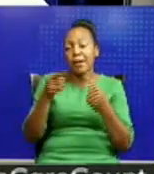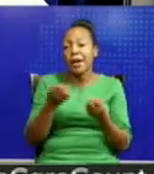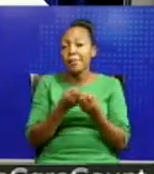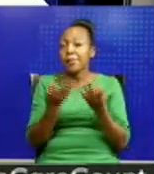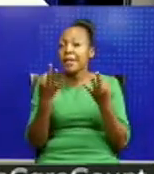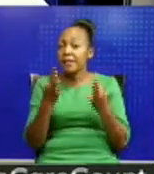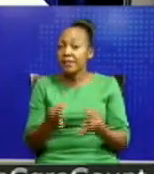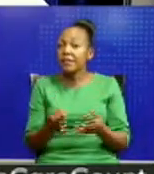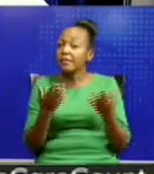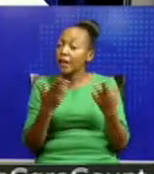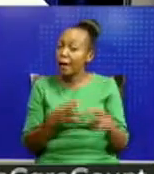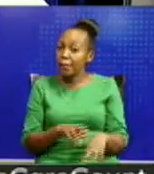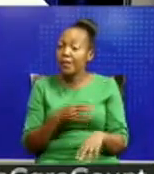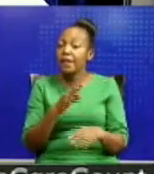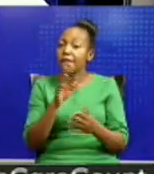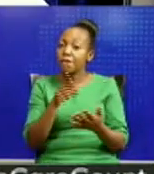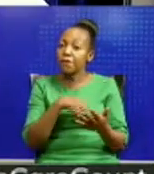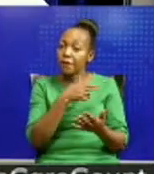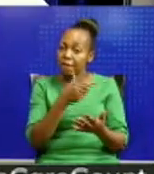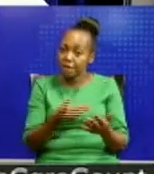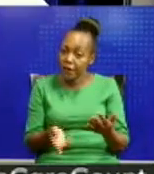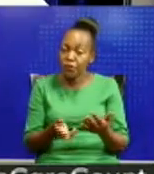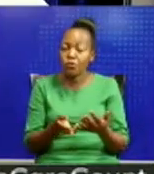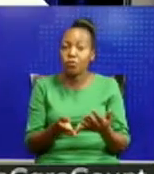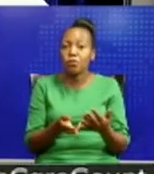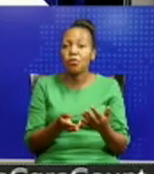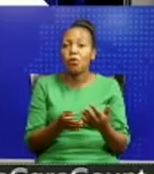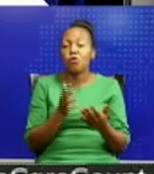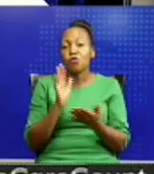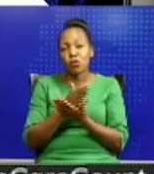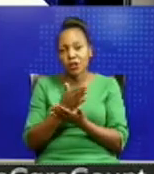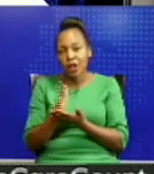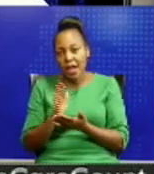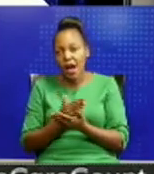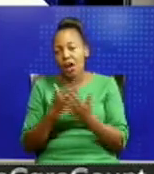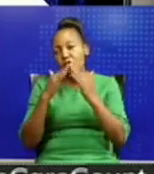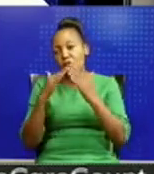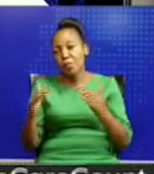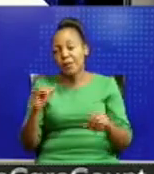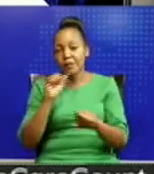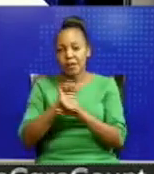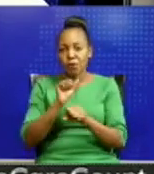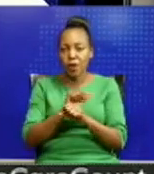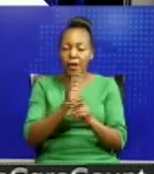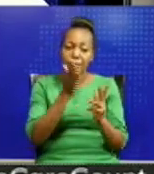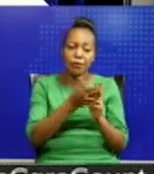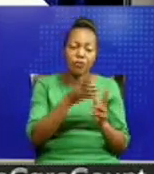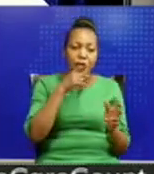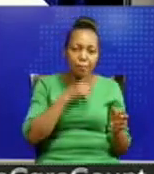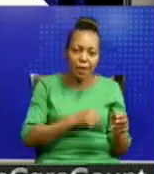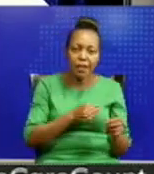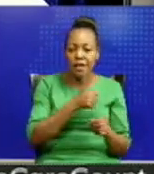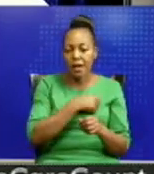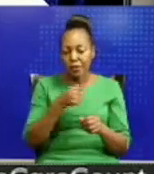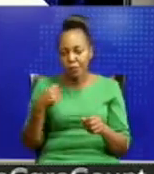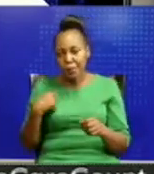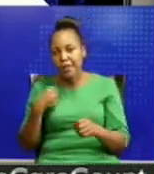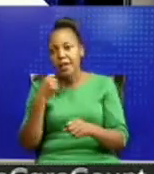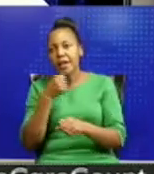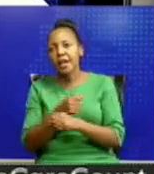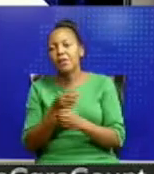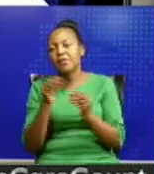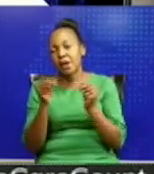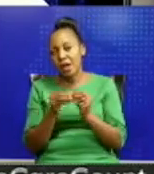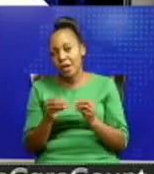care work is not redistributed, is not shared for between men and women, girls and boys. Mm. And this has